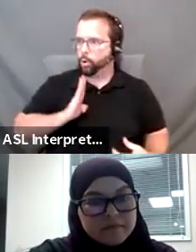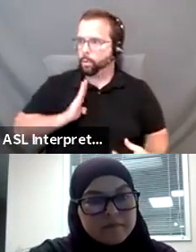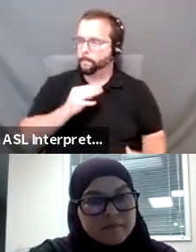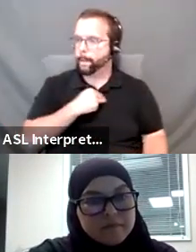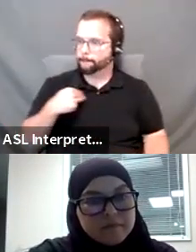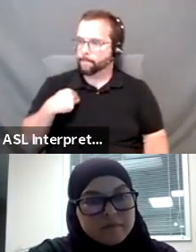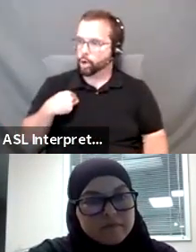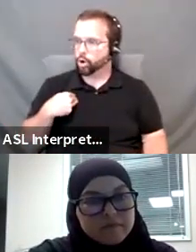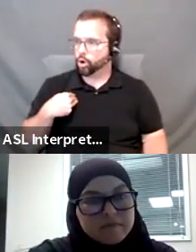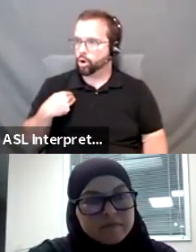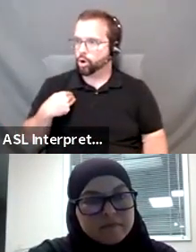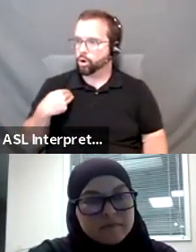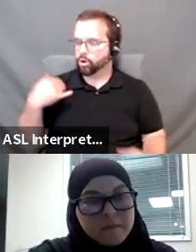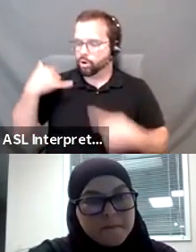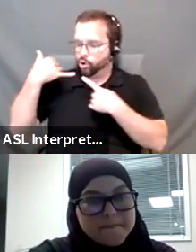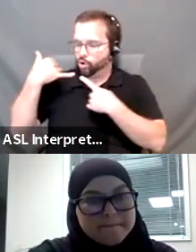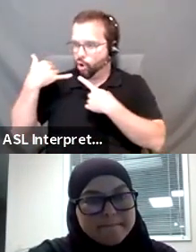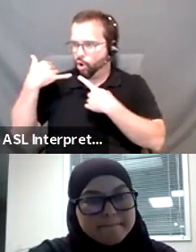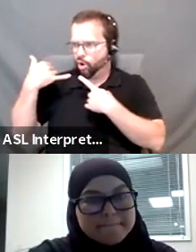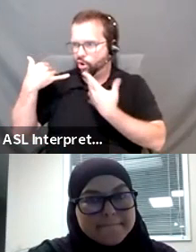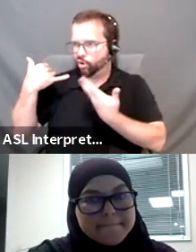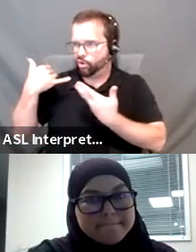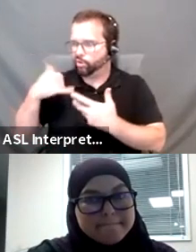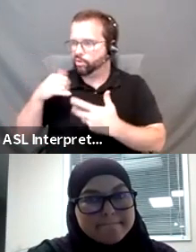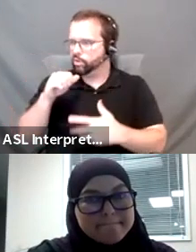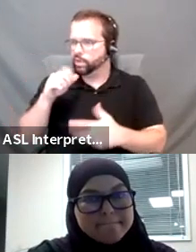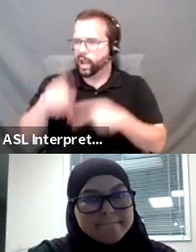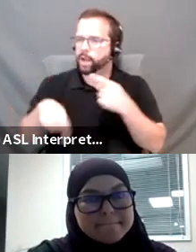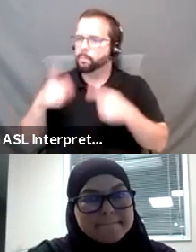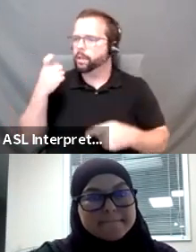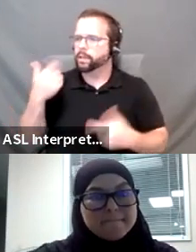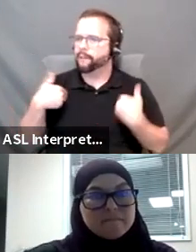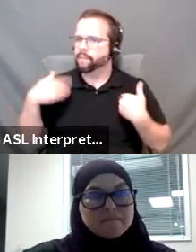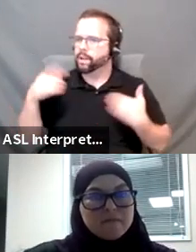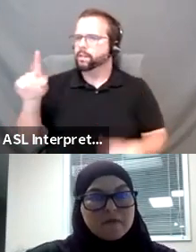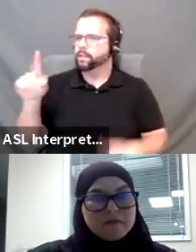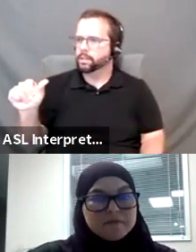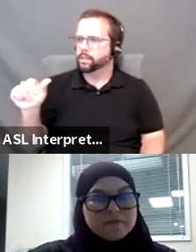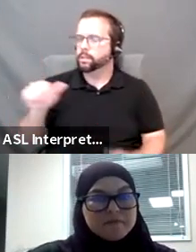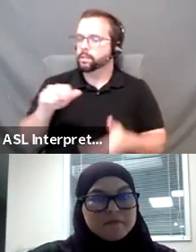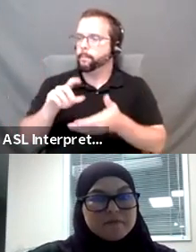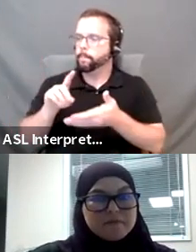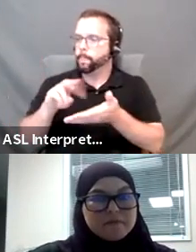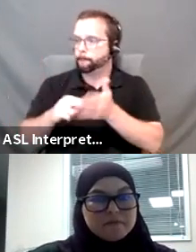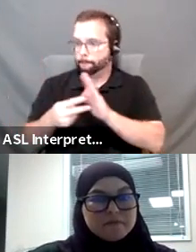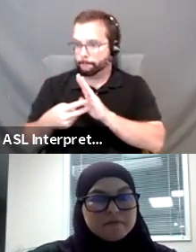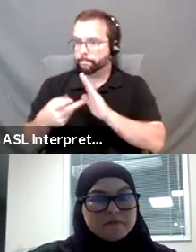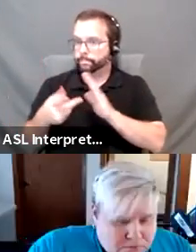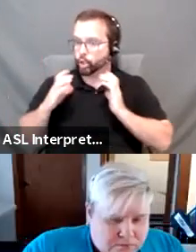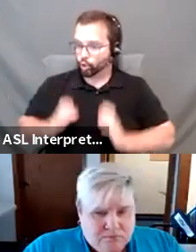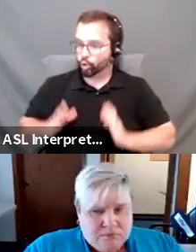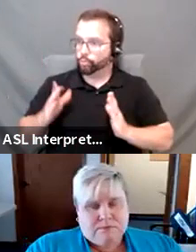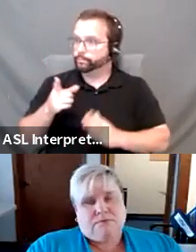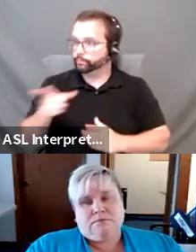significant disabilities. And so the consumers are benefiting from all of that, maybe not specifically directly, but as an